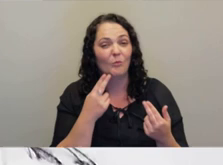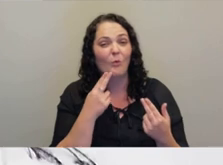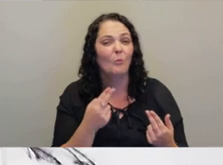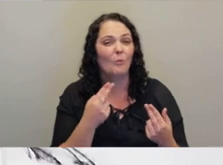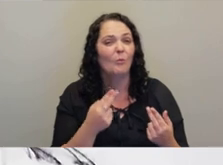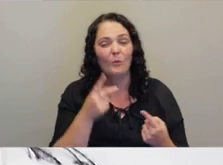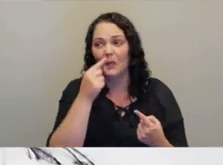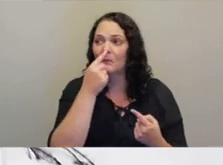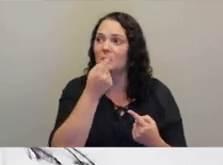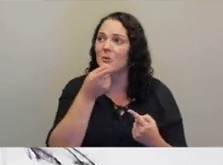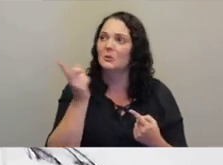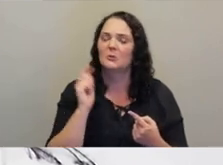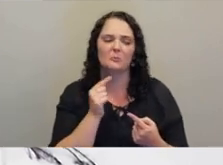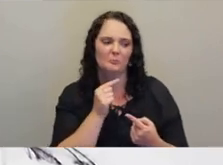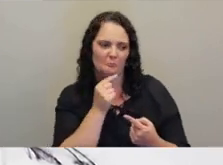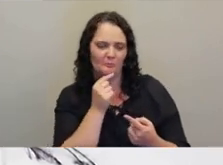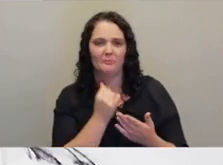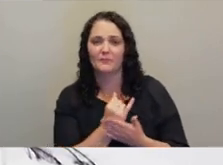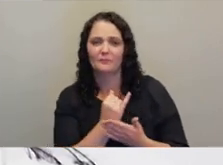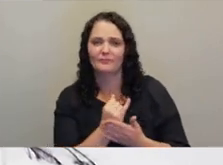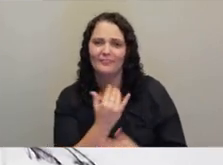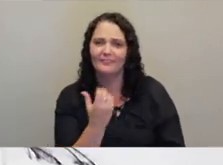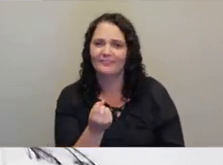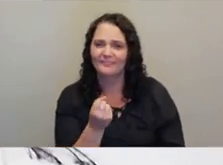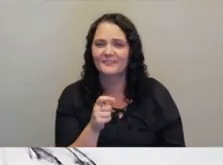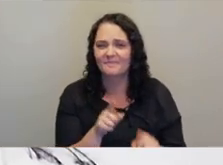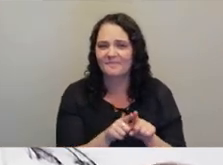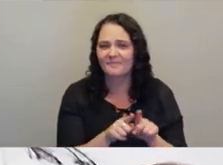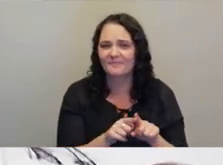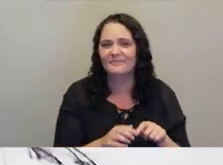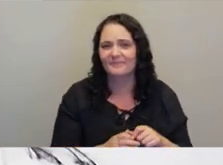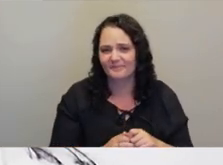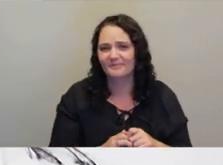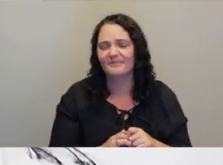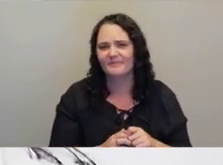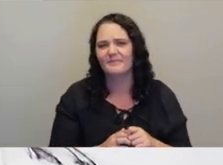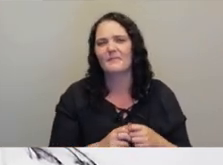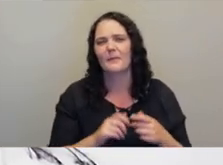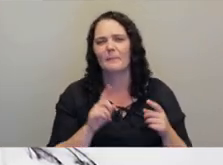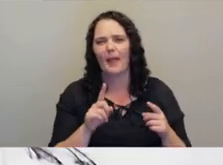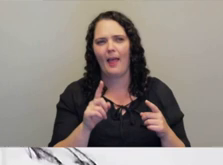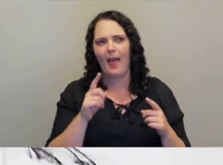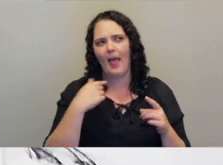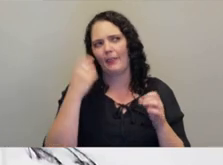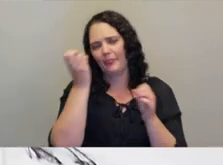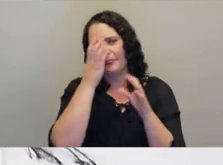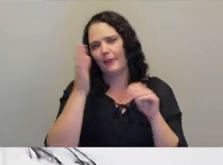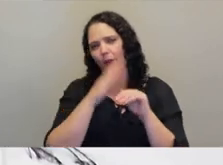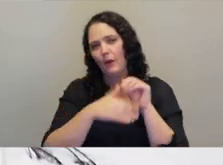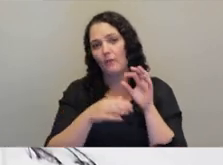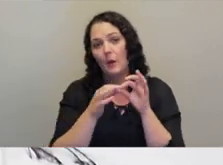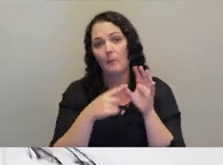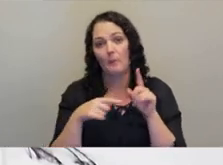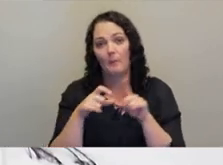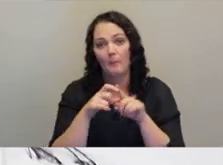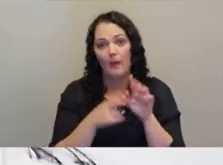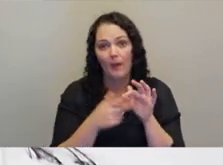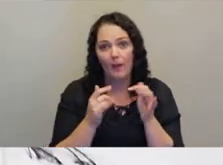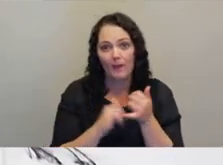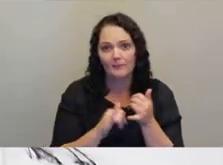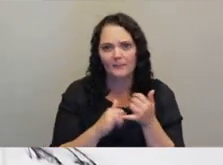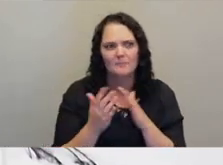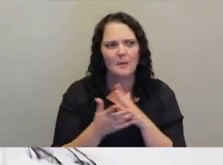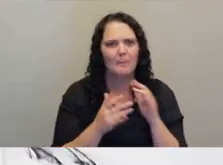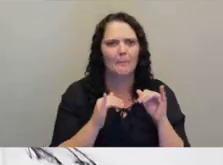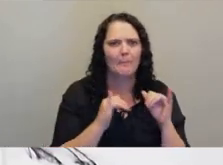typical of the critique of Boucher. But talking about badness, you know, when we talk about aesthetic badness, technical badness, moral badness,